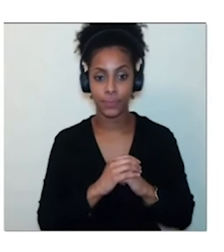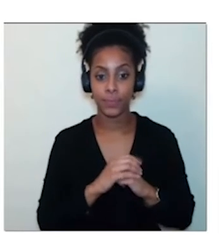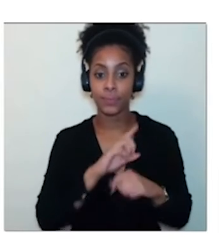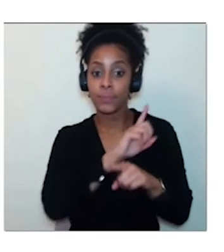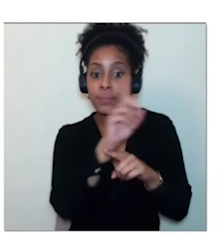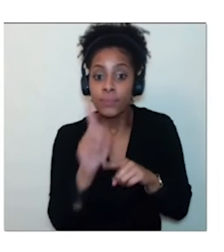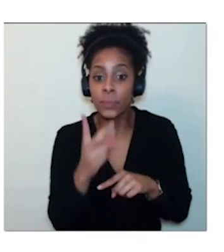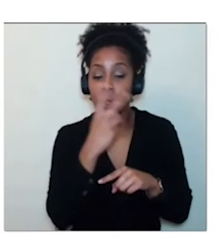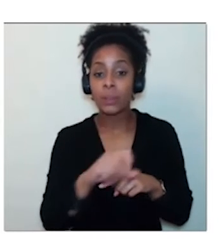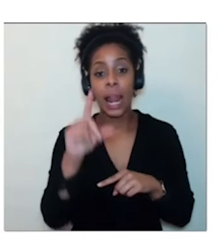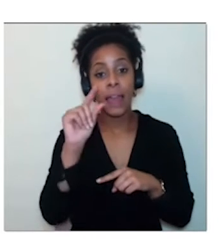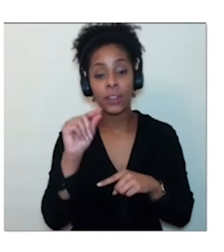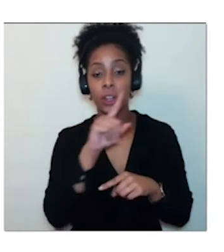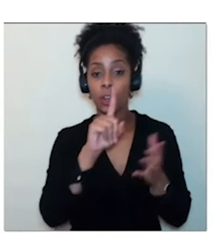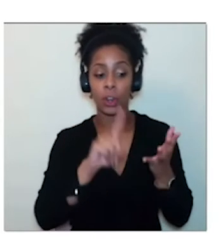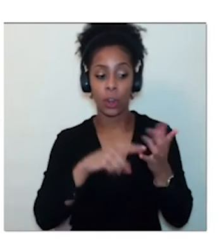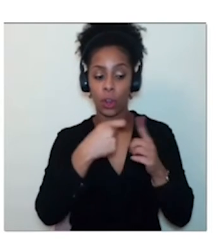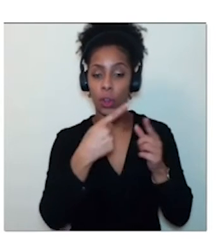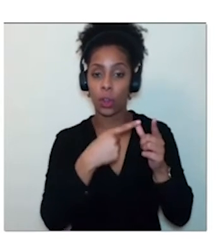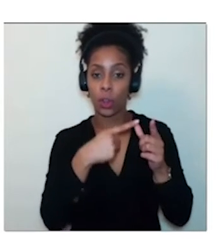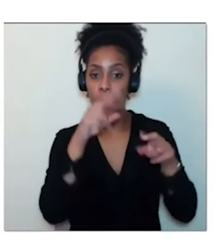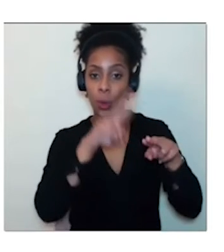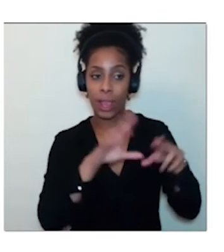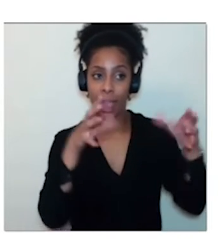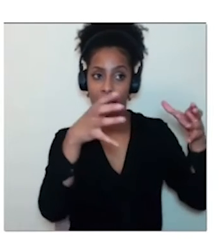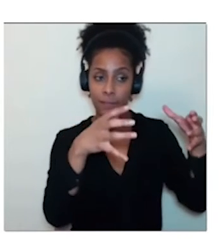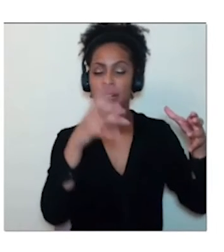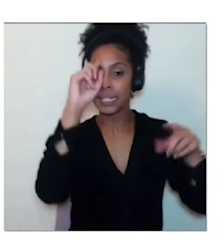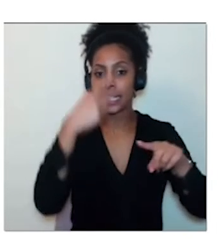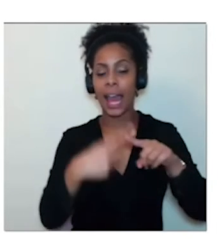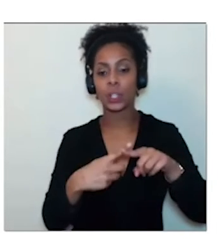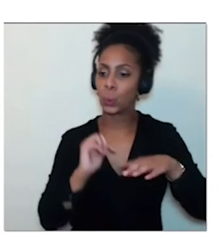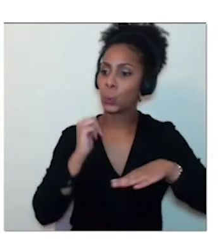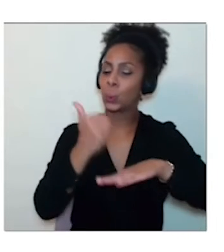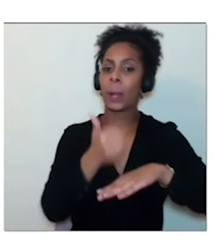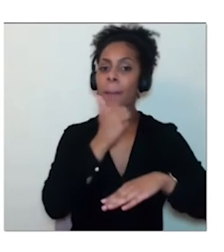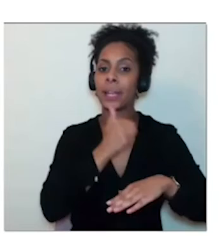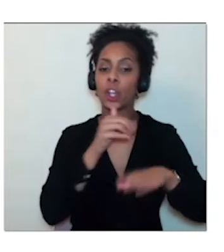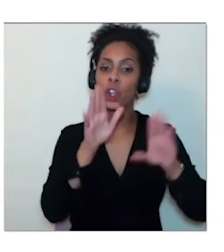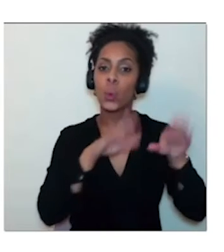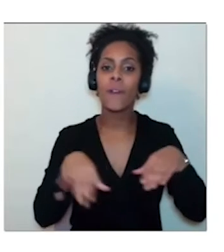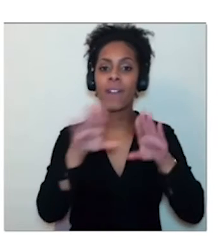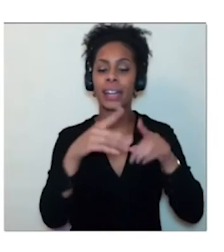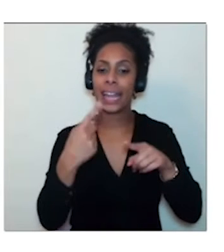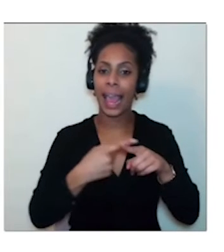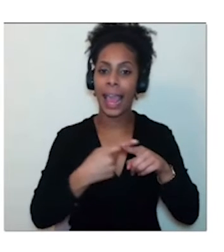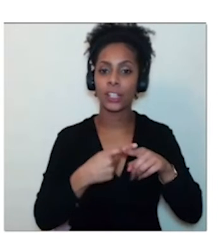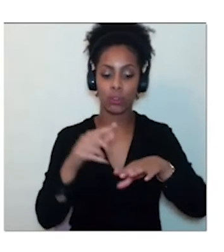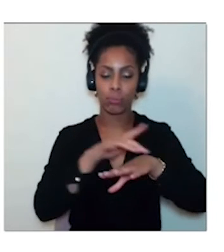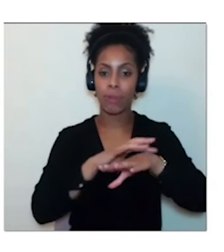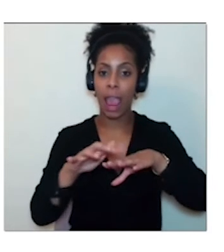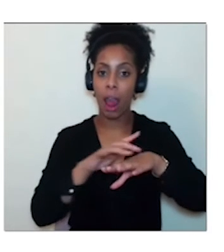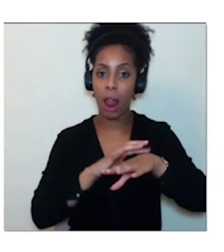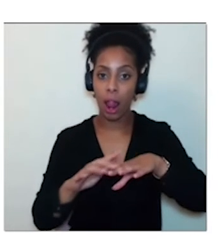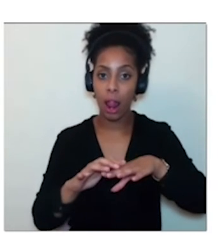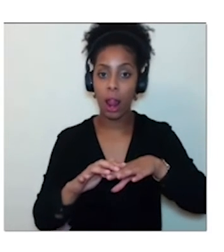public, took the decision to implement Unified English Braille. There was a 5-year implementation programme from